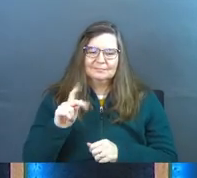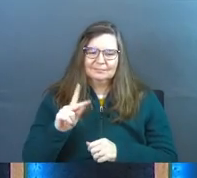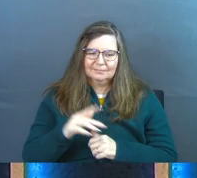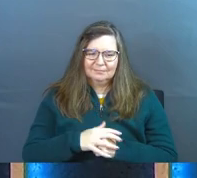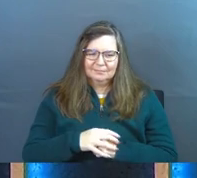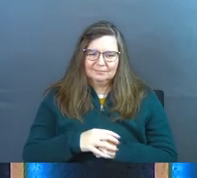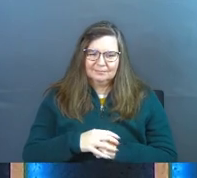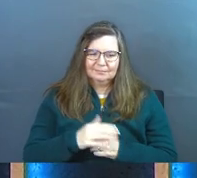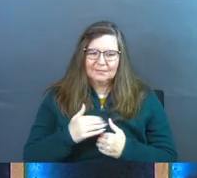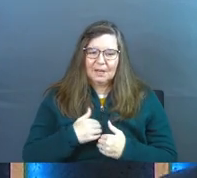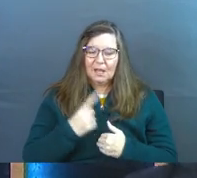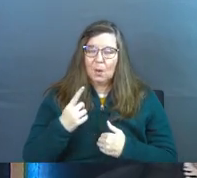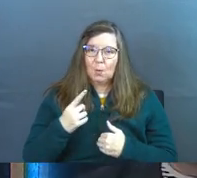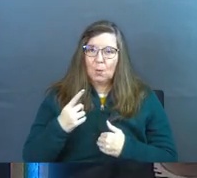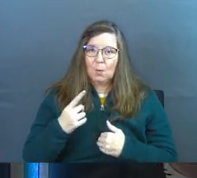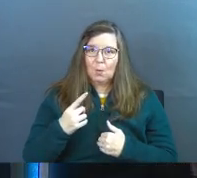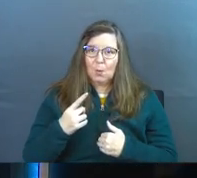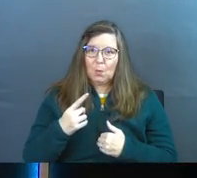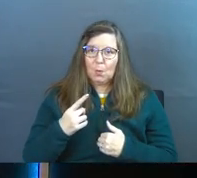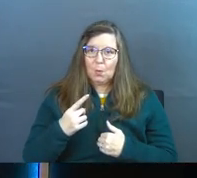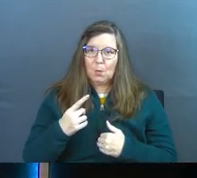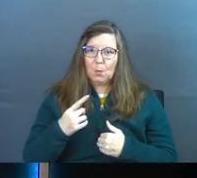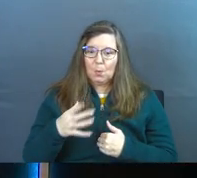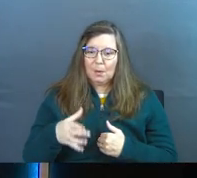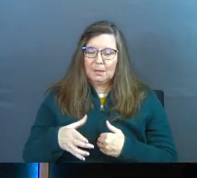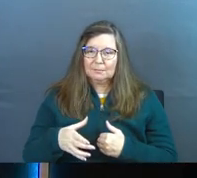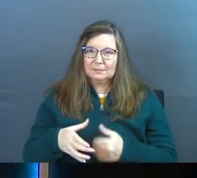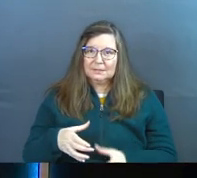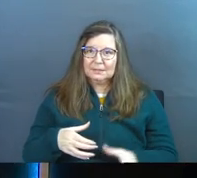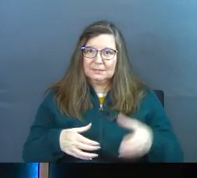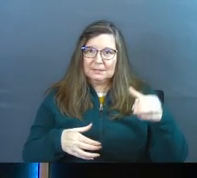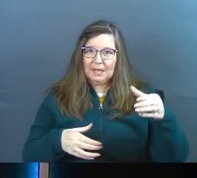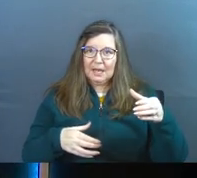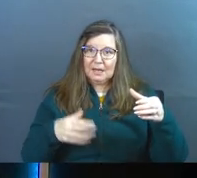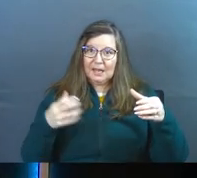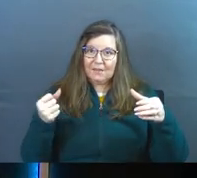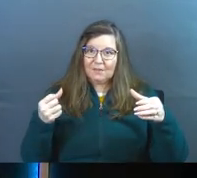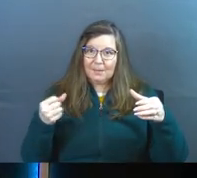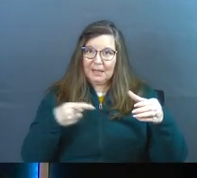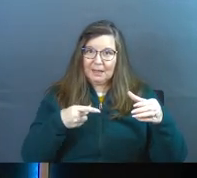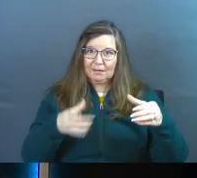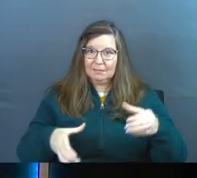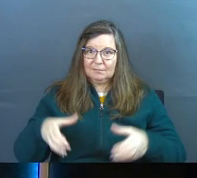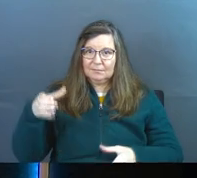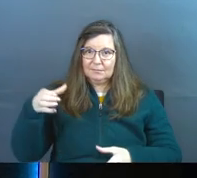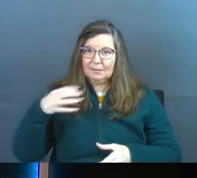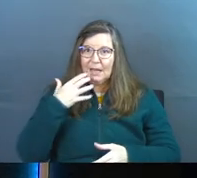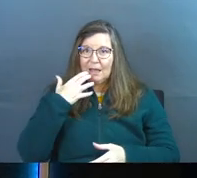Okay. So, on one side, we've got milk. And the other side, we've got iced coffee.